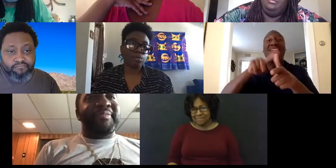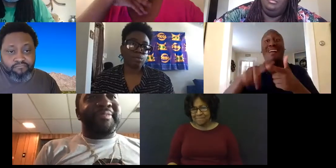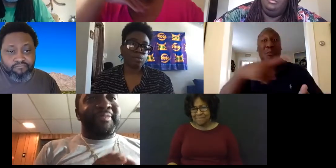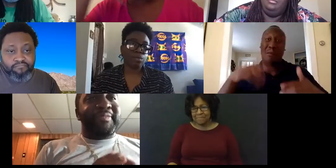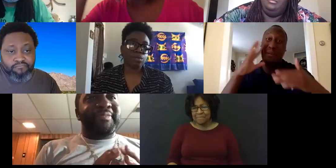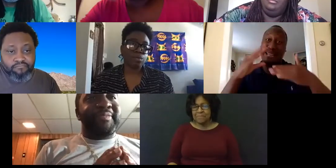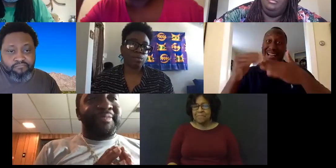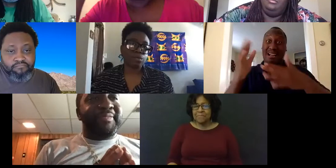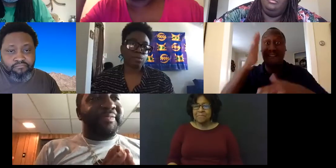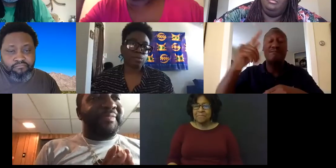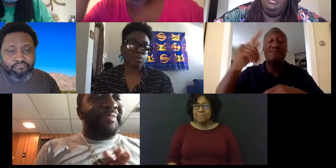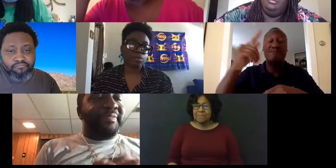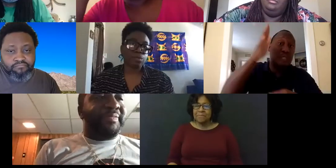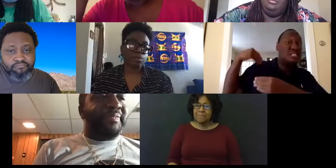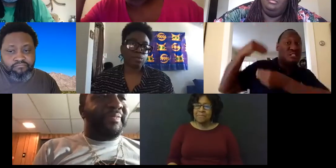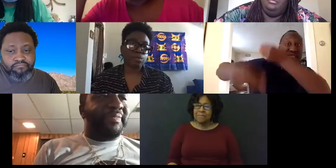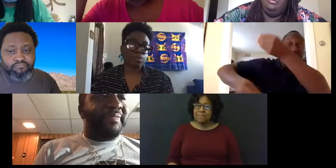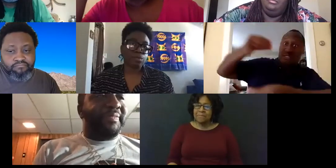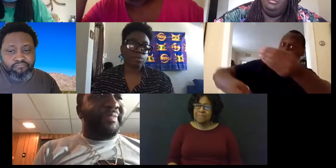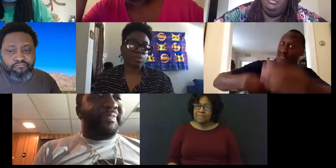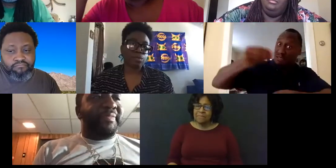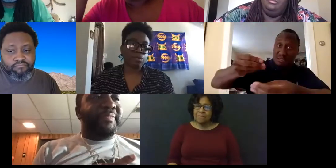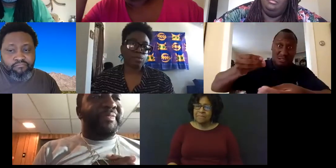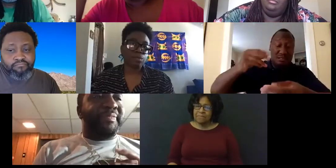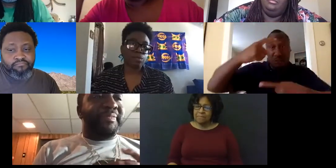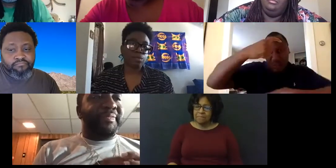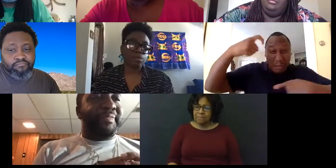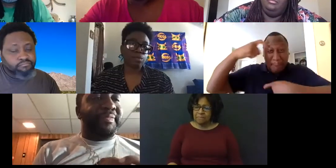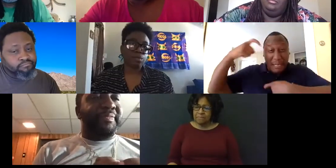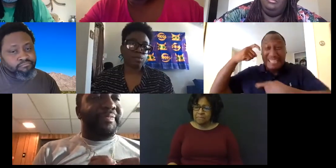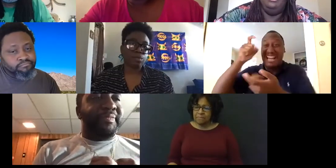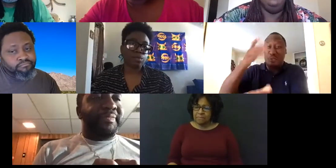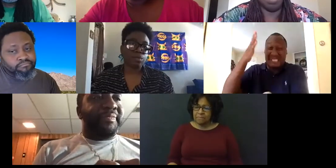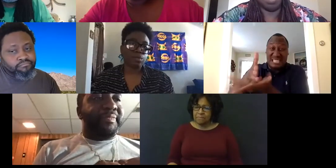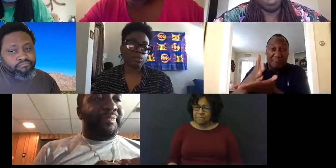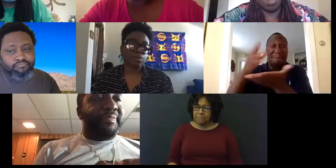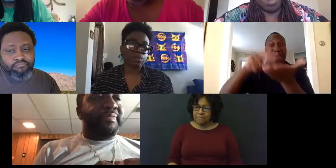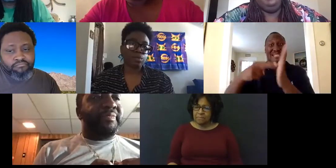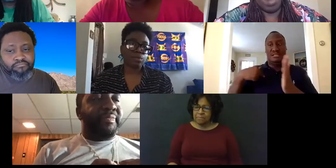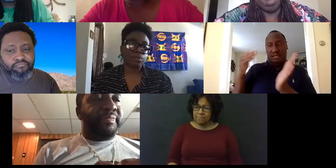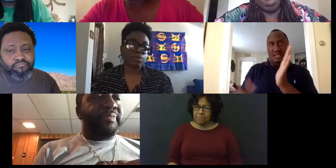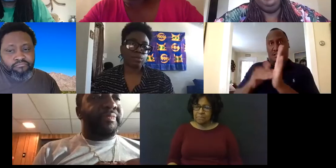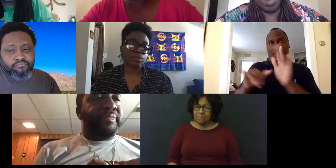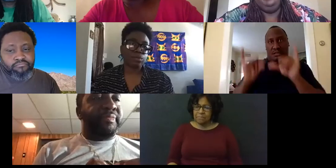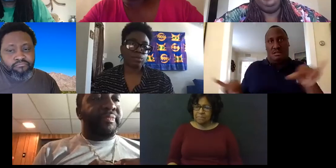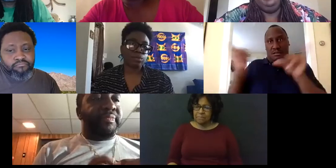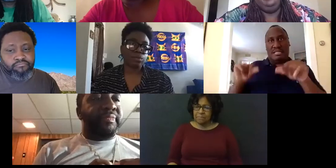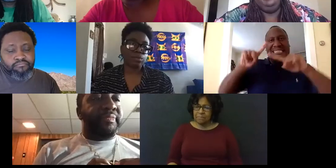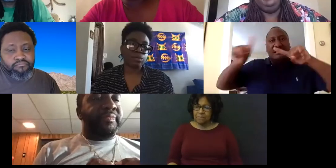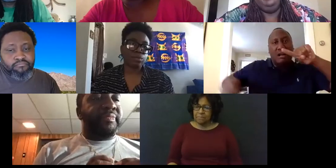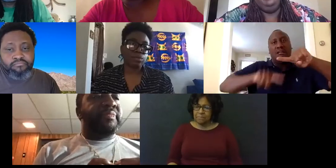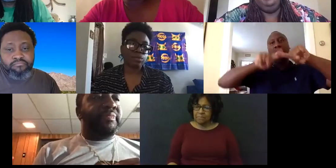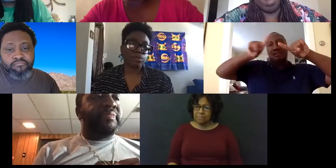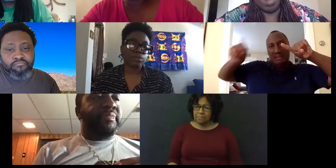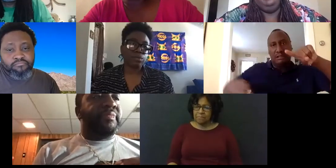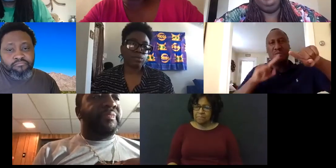really collaborate. And, you know, we have to be prepared for the future and stop the trauma and